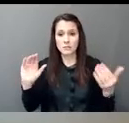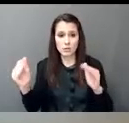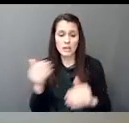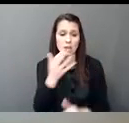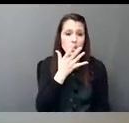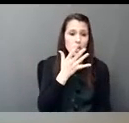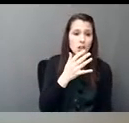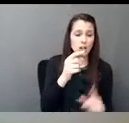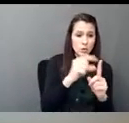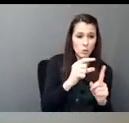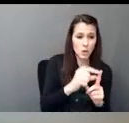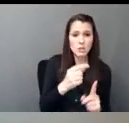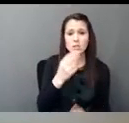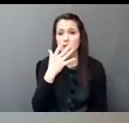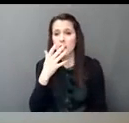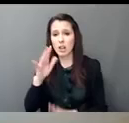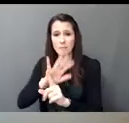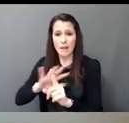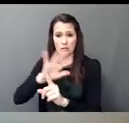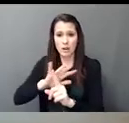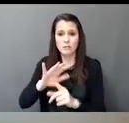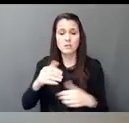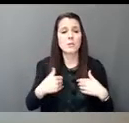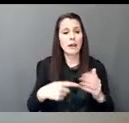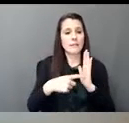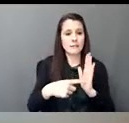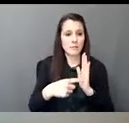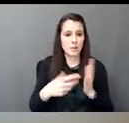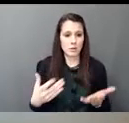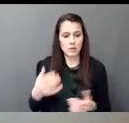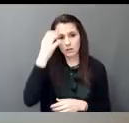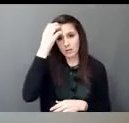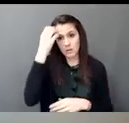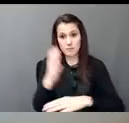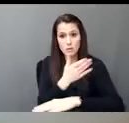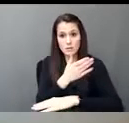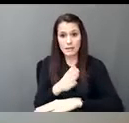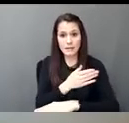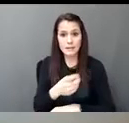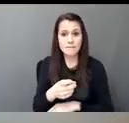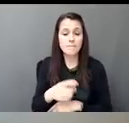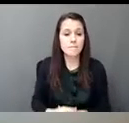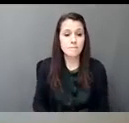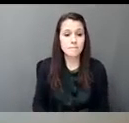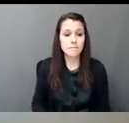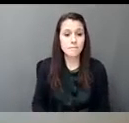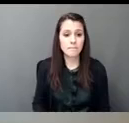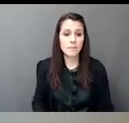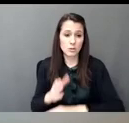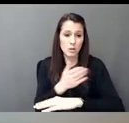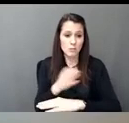background. So I have an example of music logo here